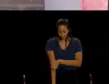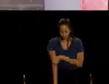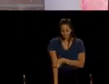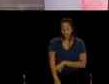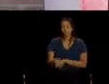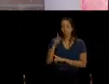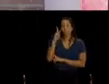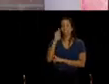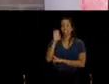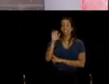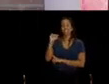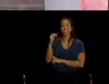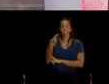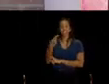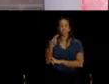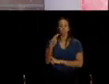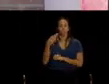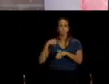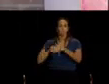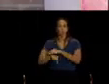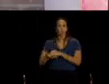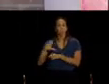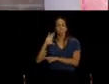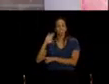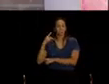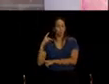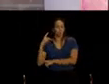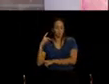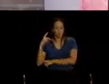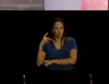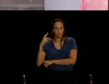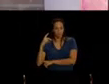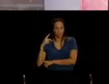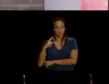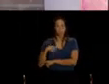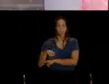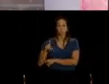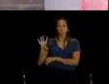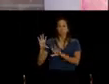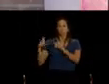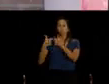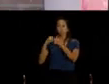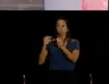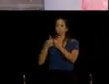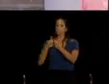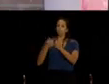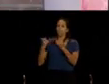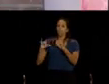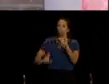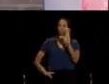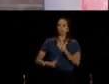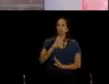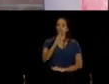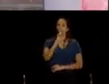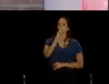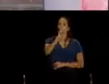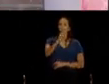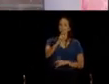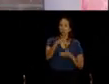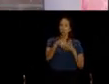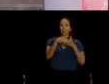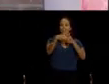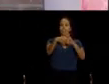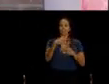Keah was born with cerebral palsy, and her experiences led her to becoming a true leading voice for people